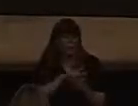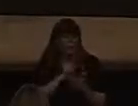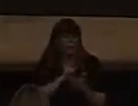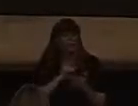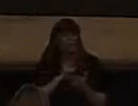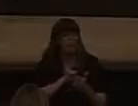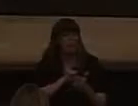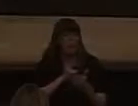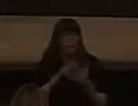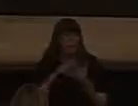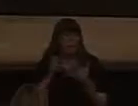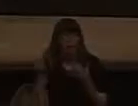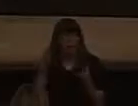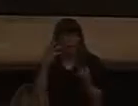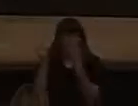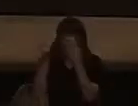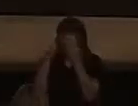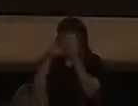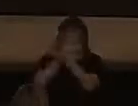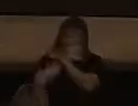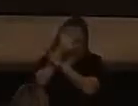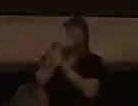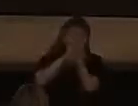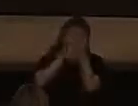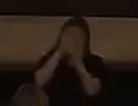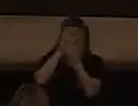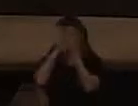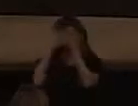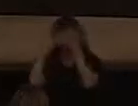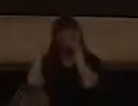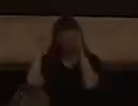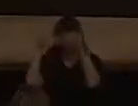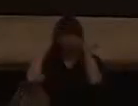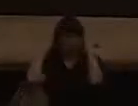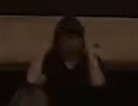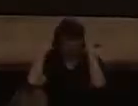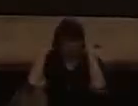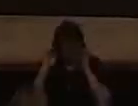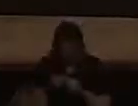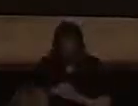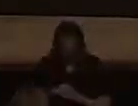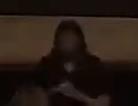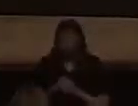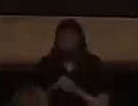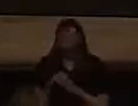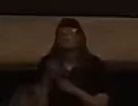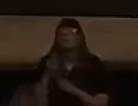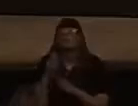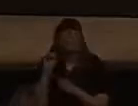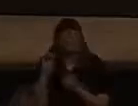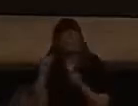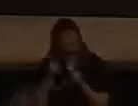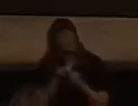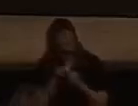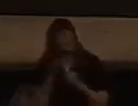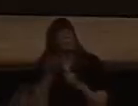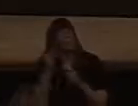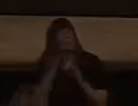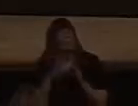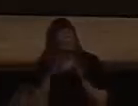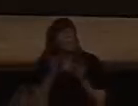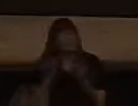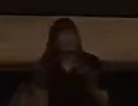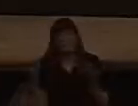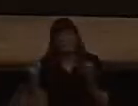a great deal of information just kind of gets jumbled together. And so those are just a few of the more simple